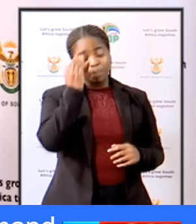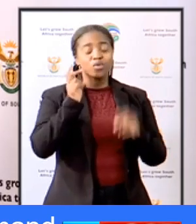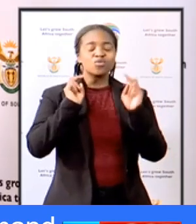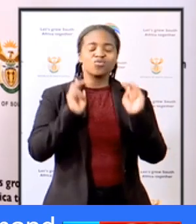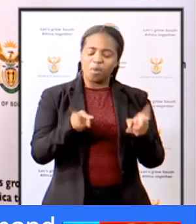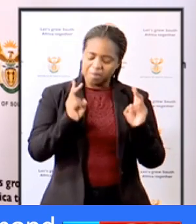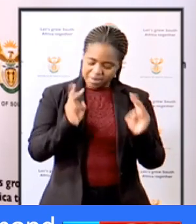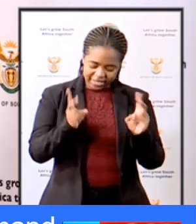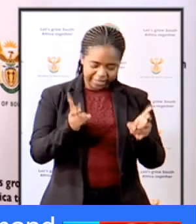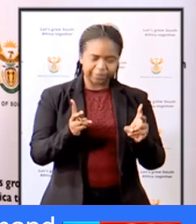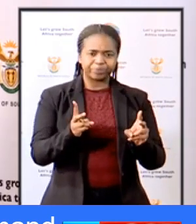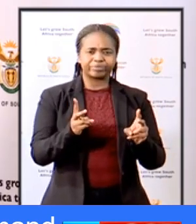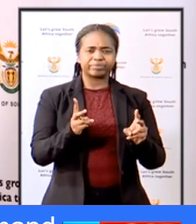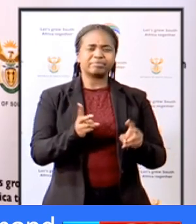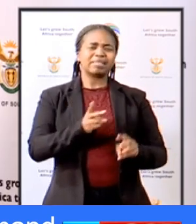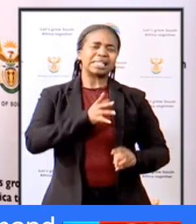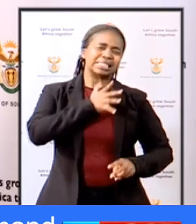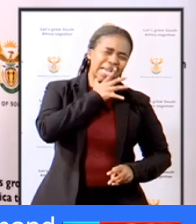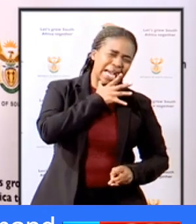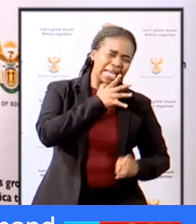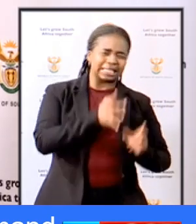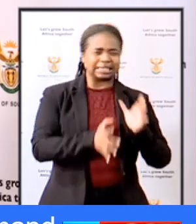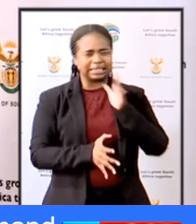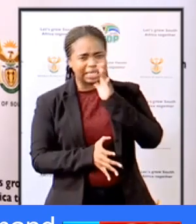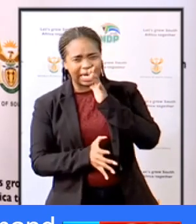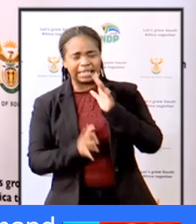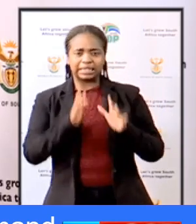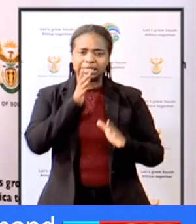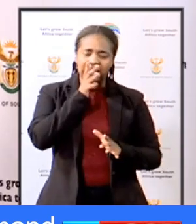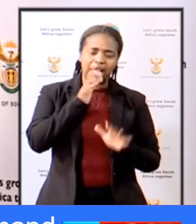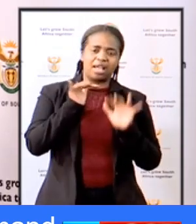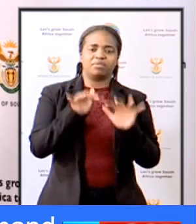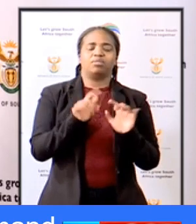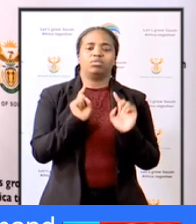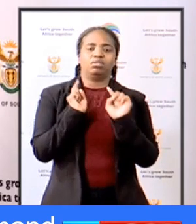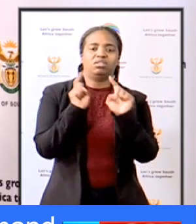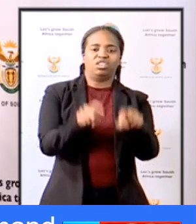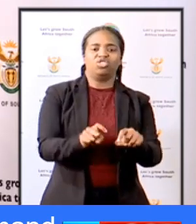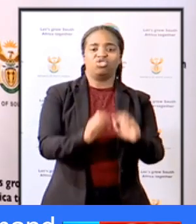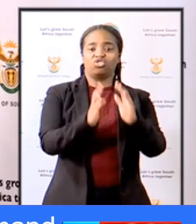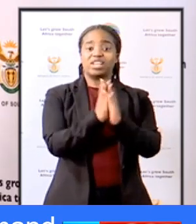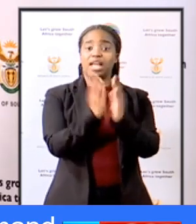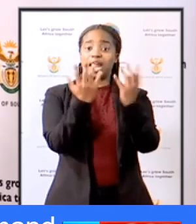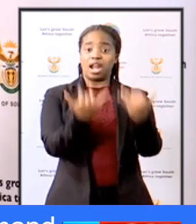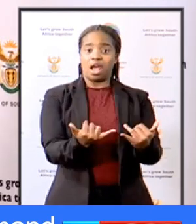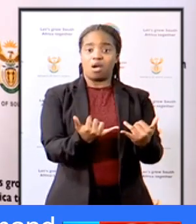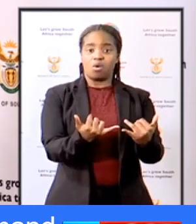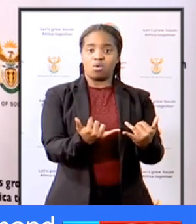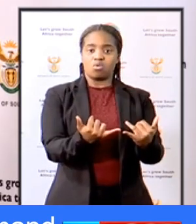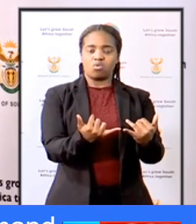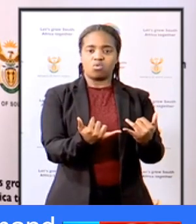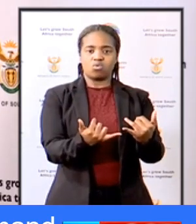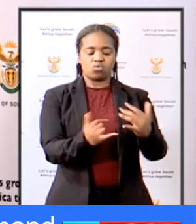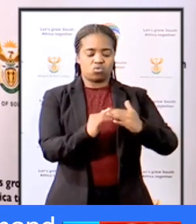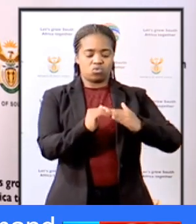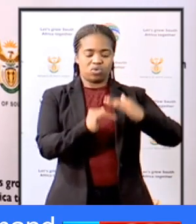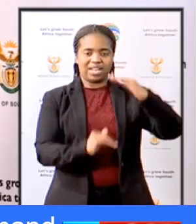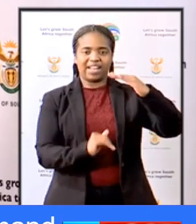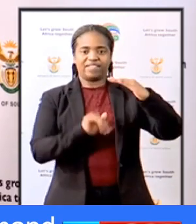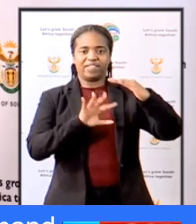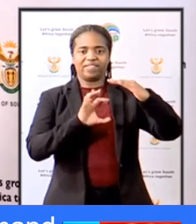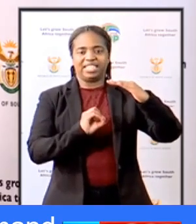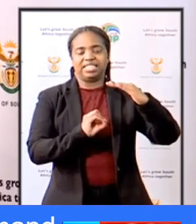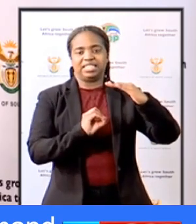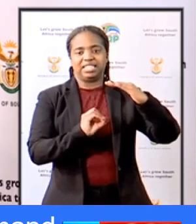Normally, we have loads and loads of people coming to our churches. That has now been curtailed to the